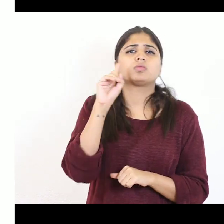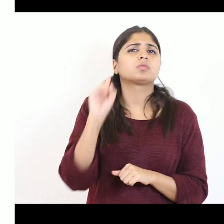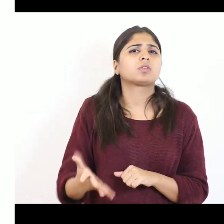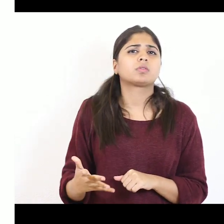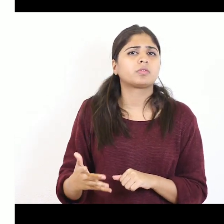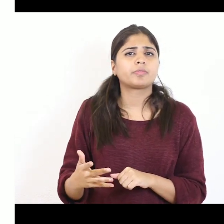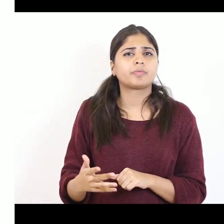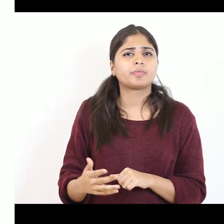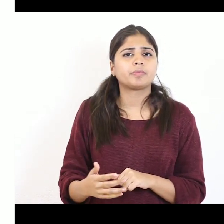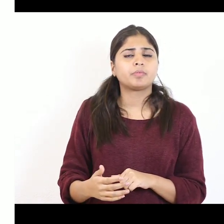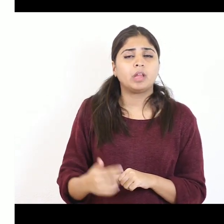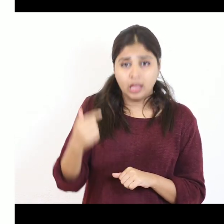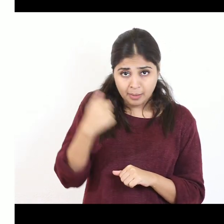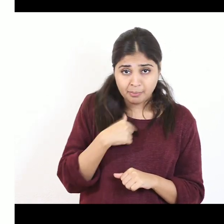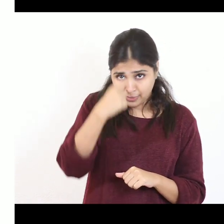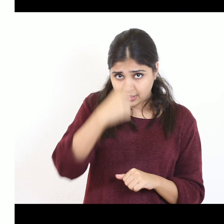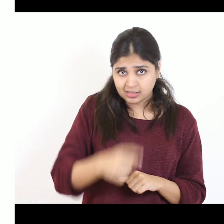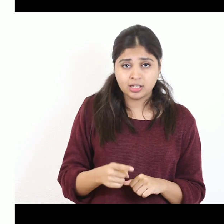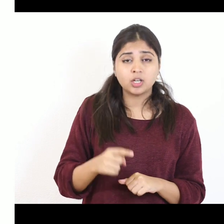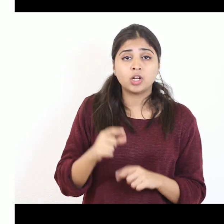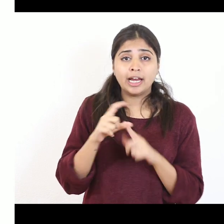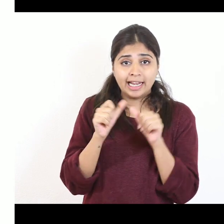have database software.